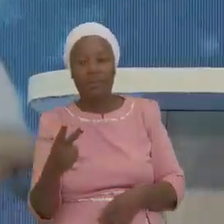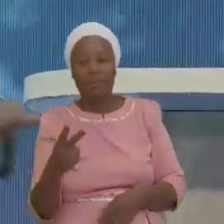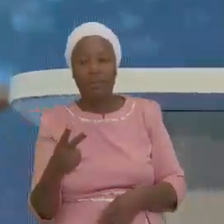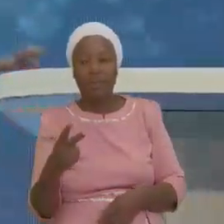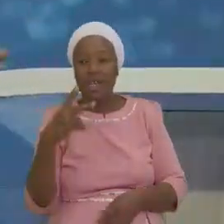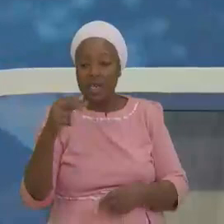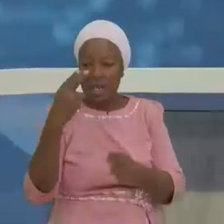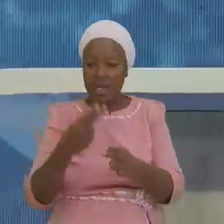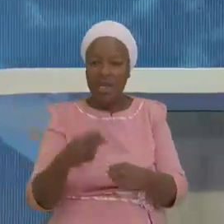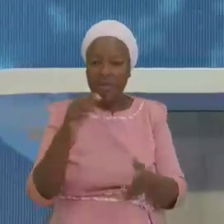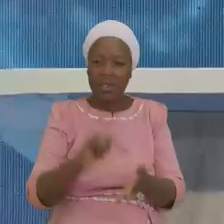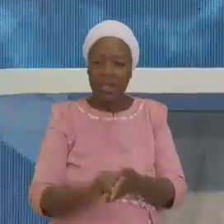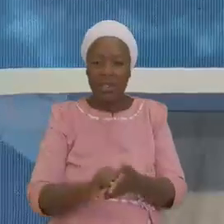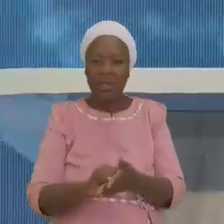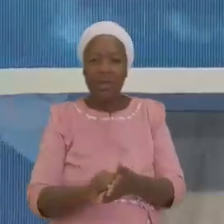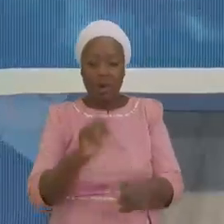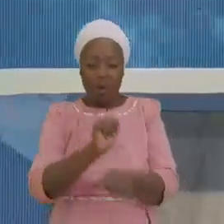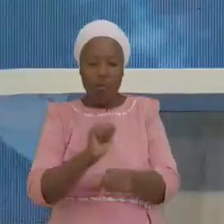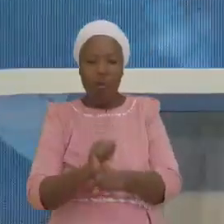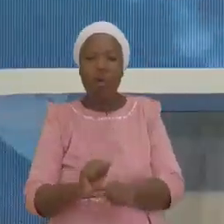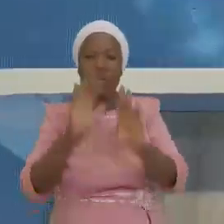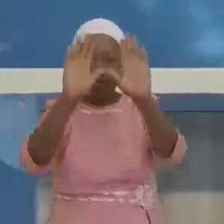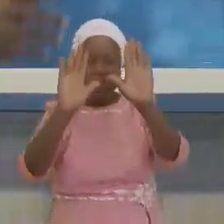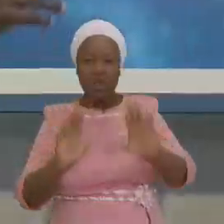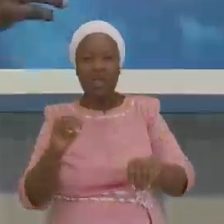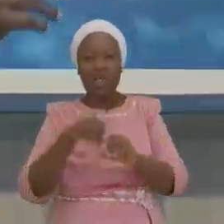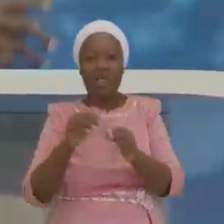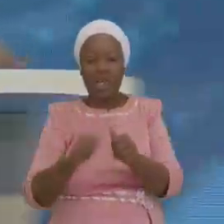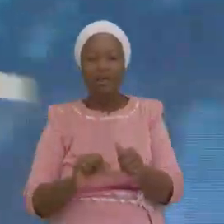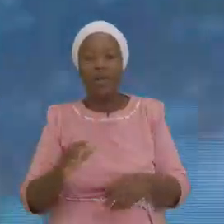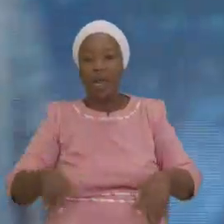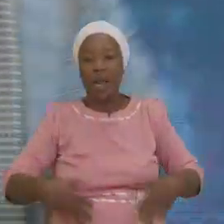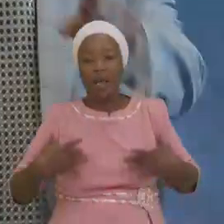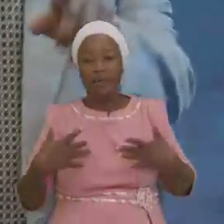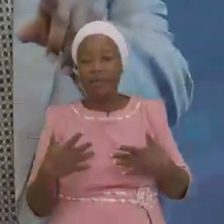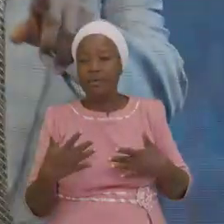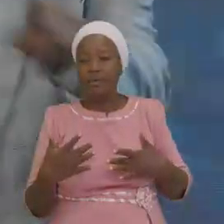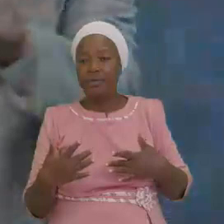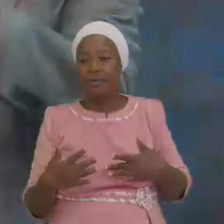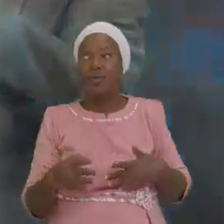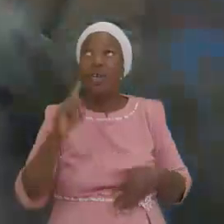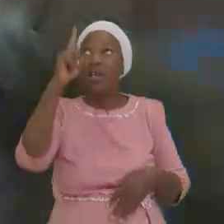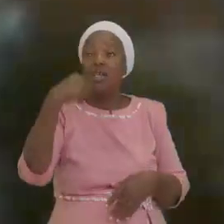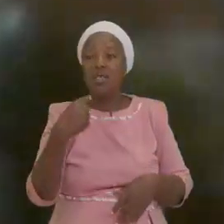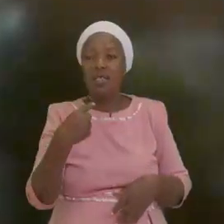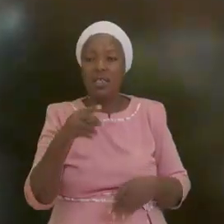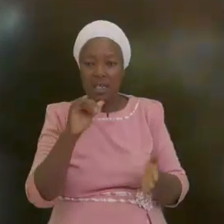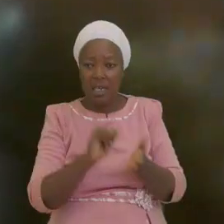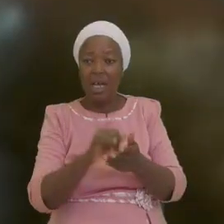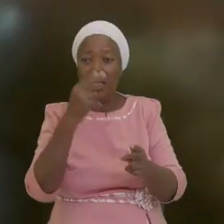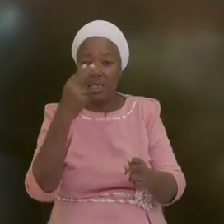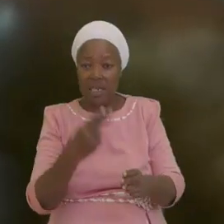the name that works signs and wonders in every life. He says that name